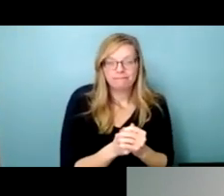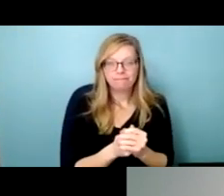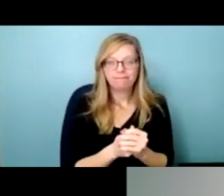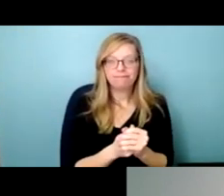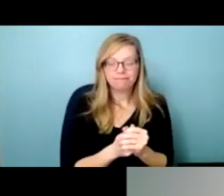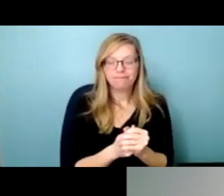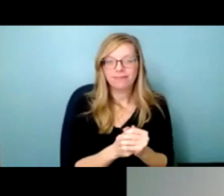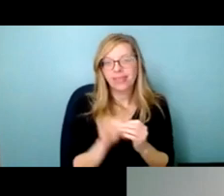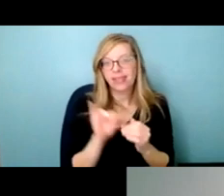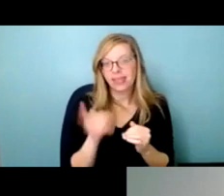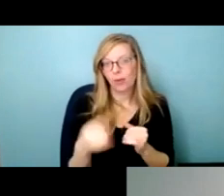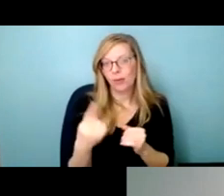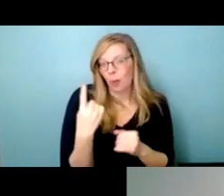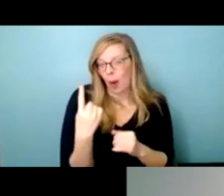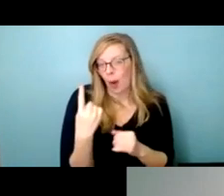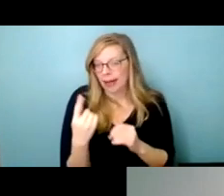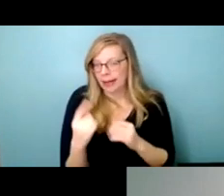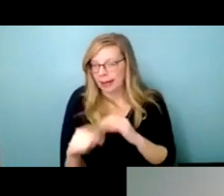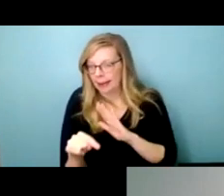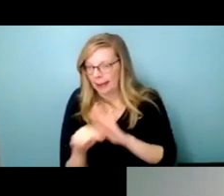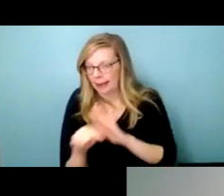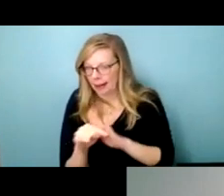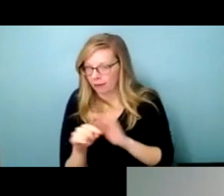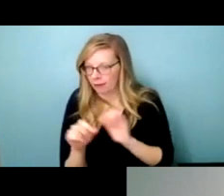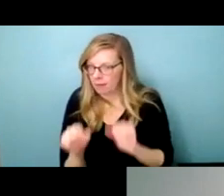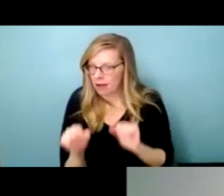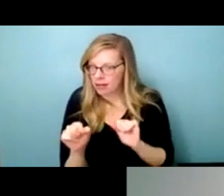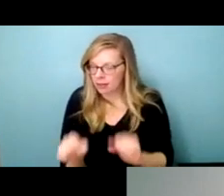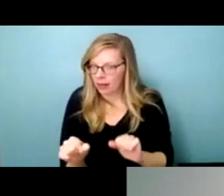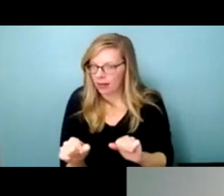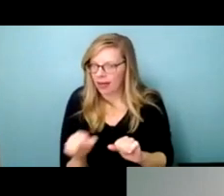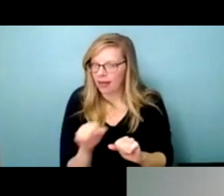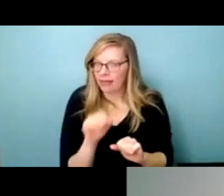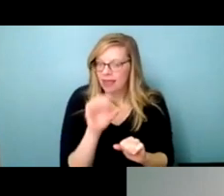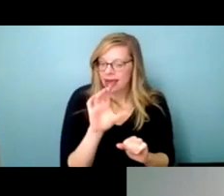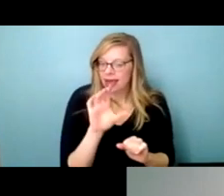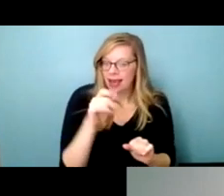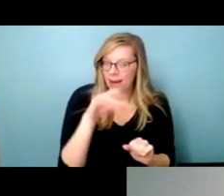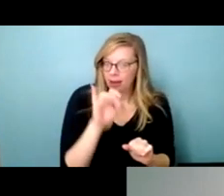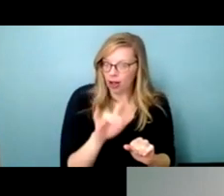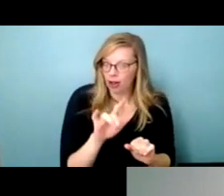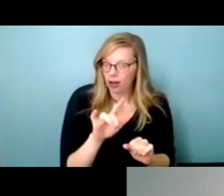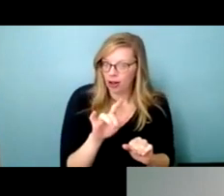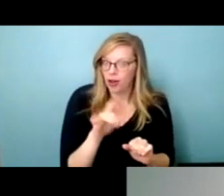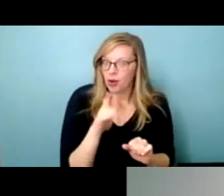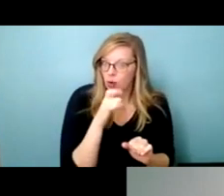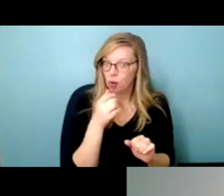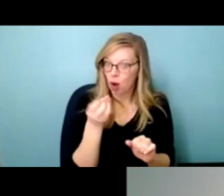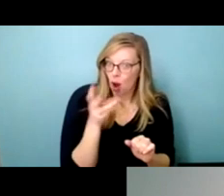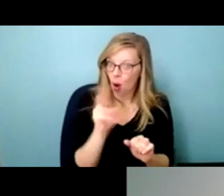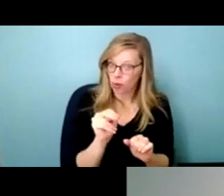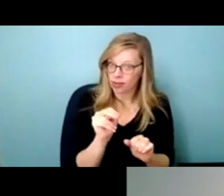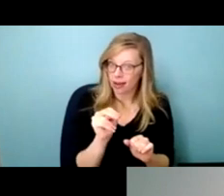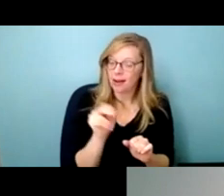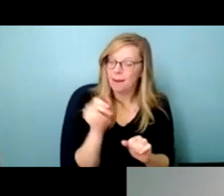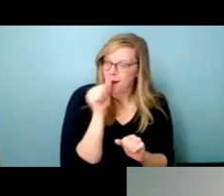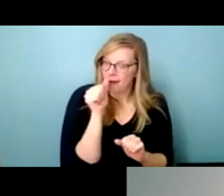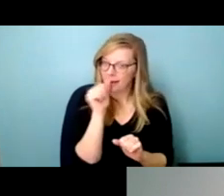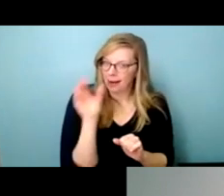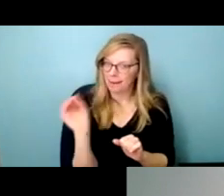So that would be one danger to look at. The capital is in private hands. The board